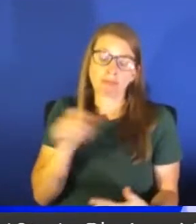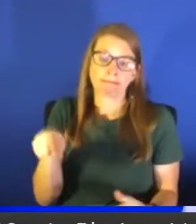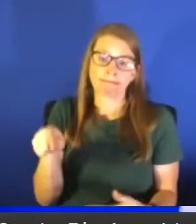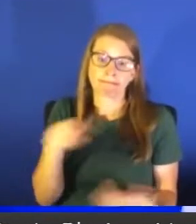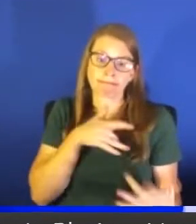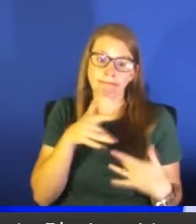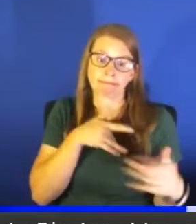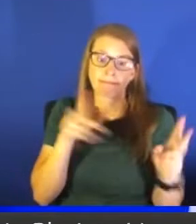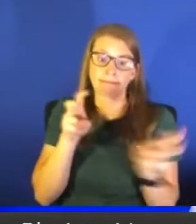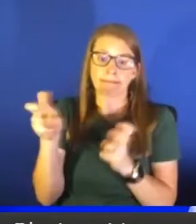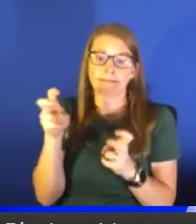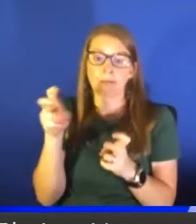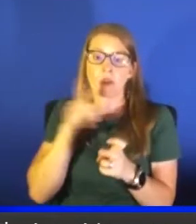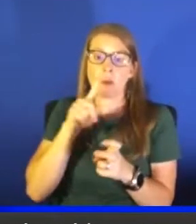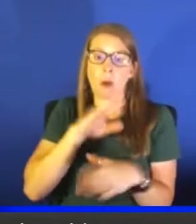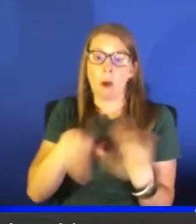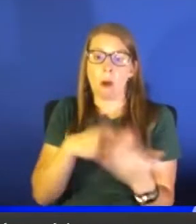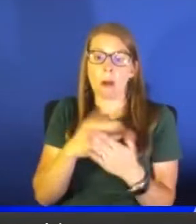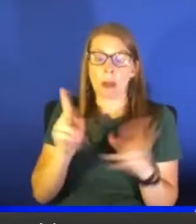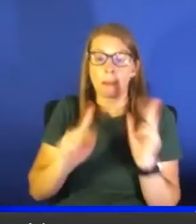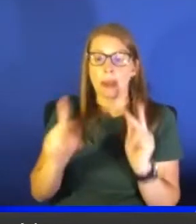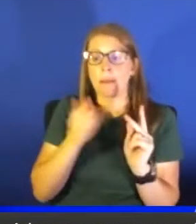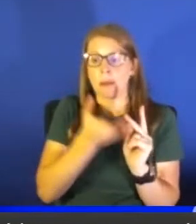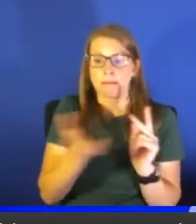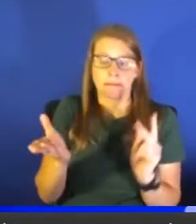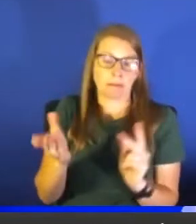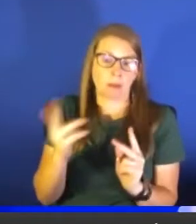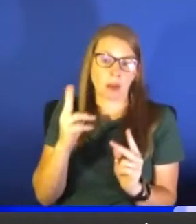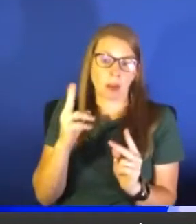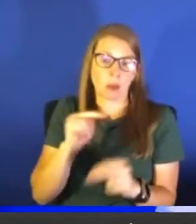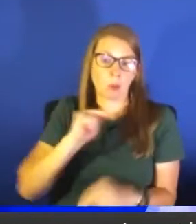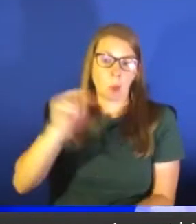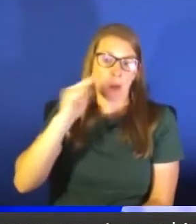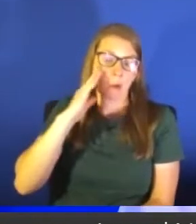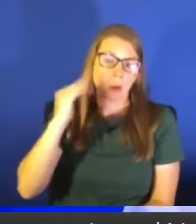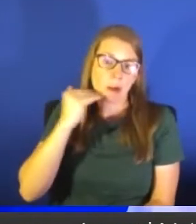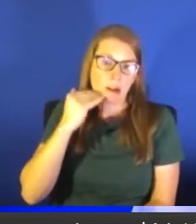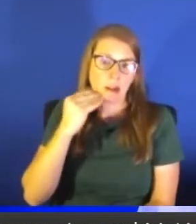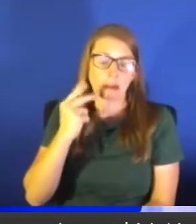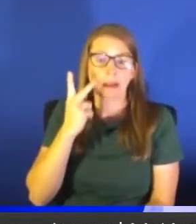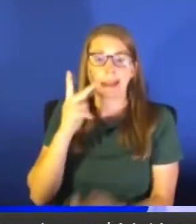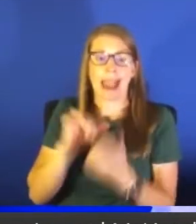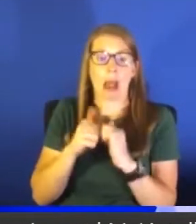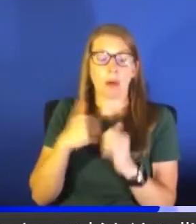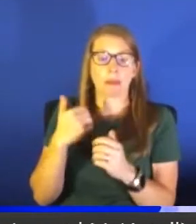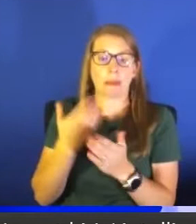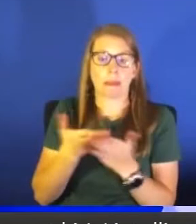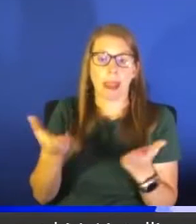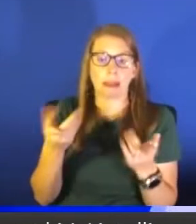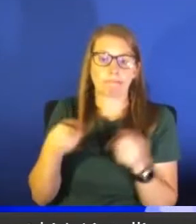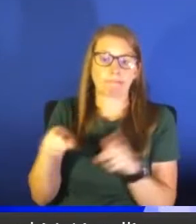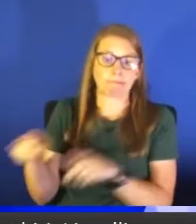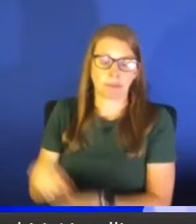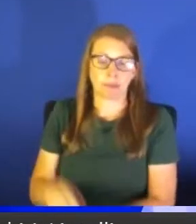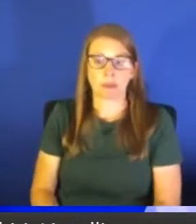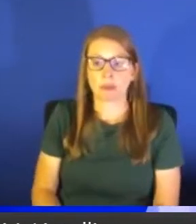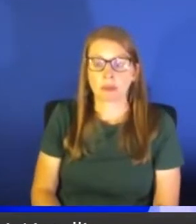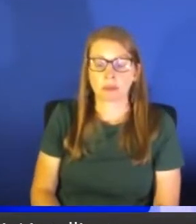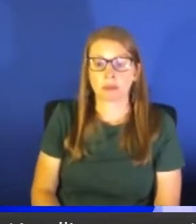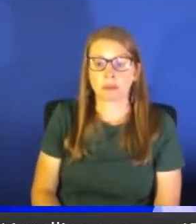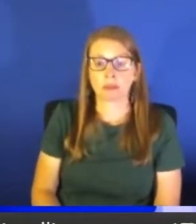for sure for all of those people in North Korea, but we'll just have to see how it plays out. We know that they really have not